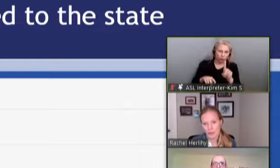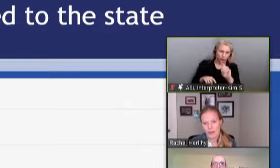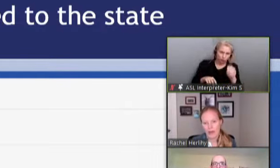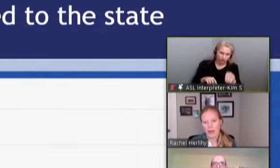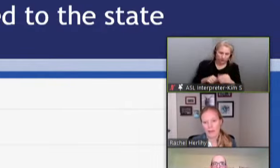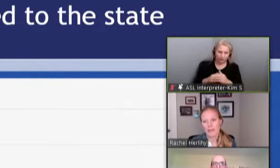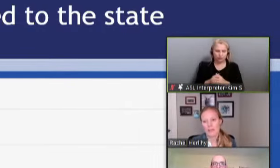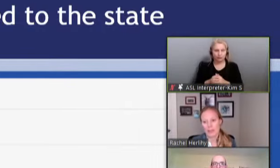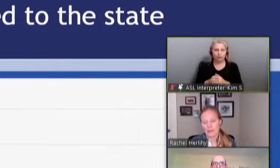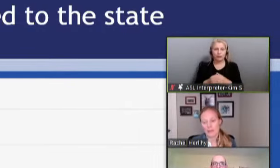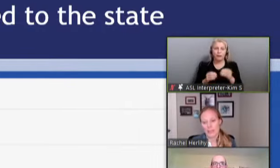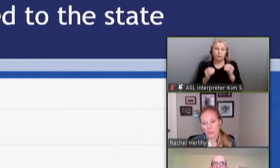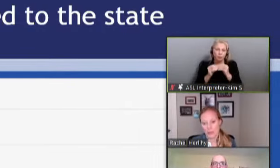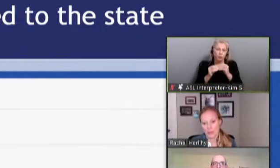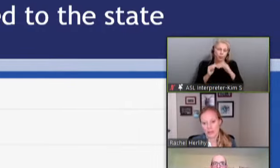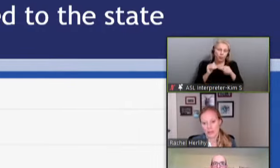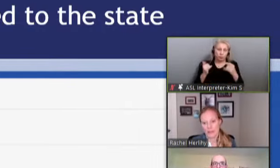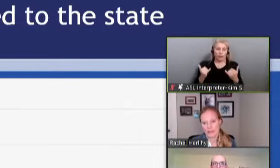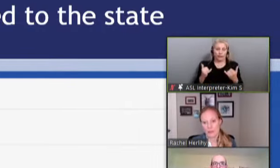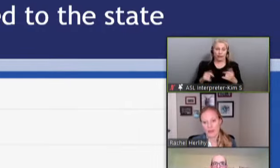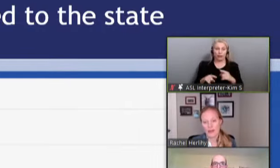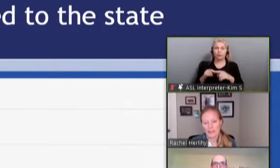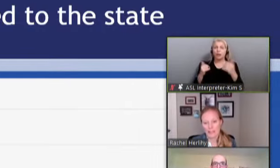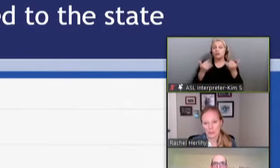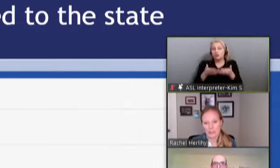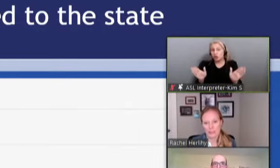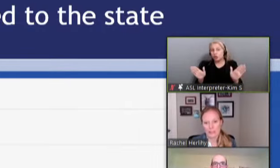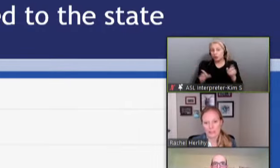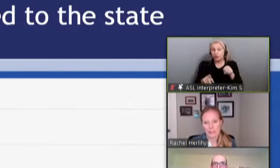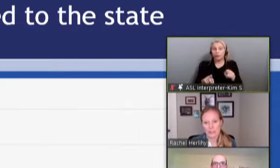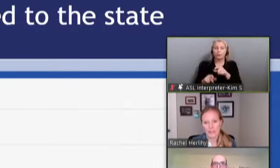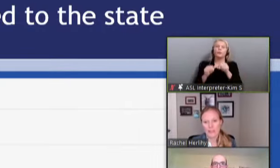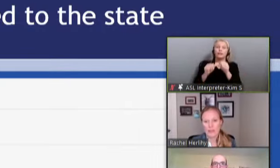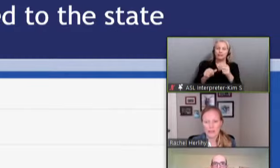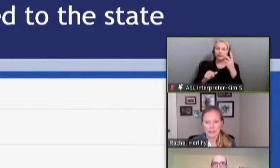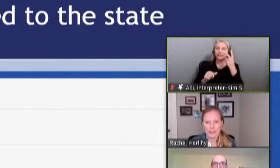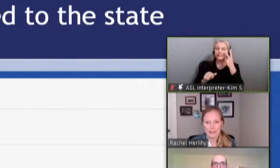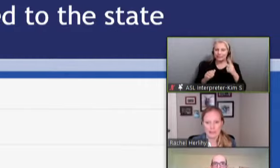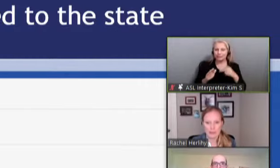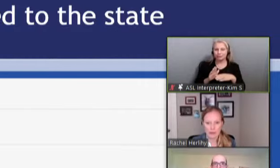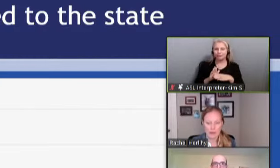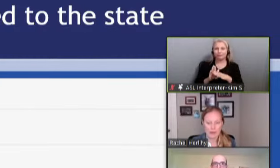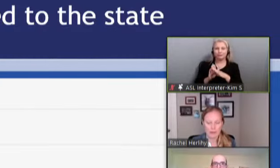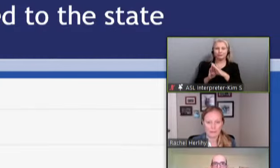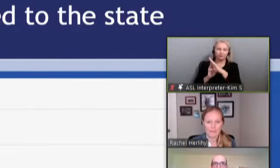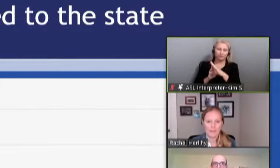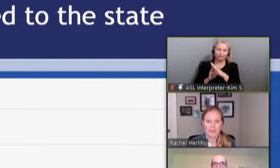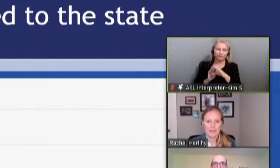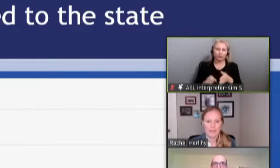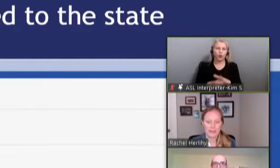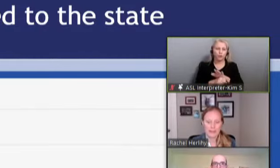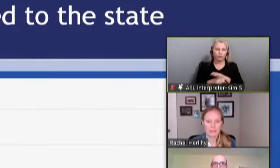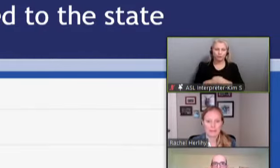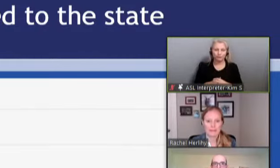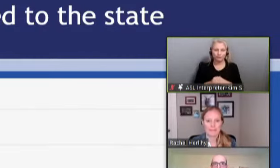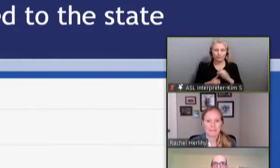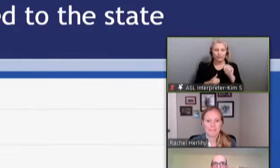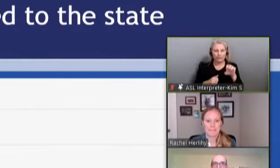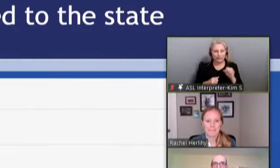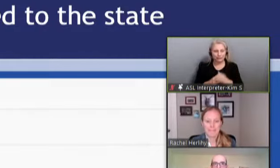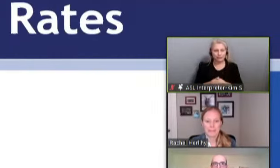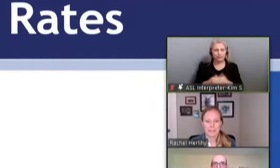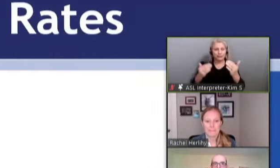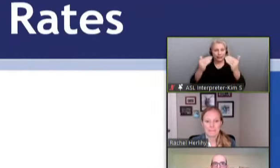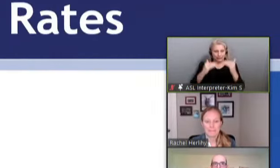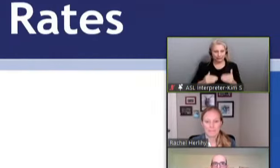right now. But in general, takeaway here is that we are continuing to see an increase in cases here in Colorado. Next slide, please.